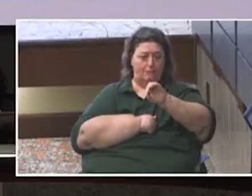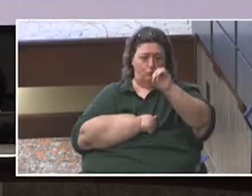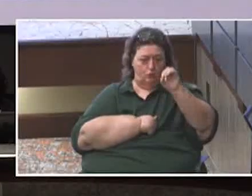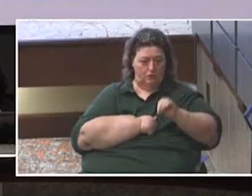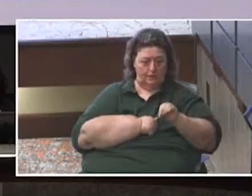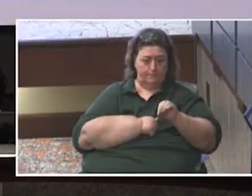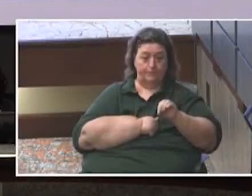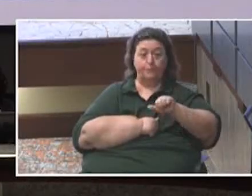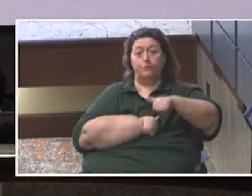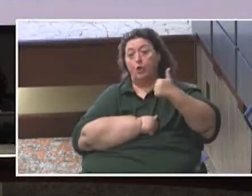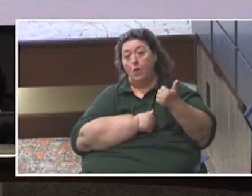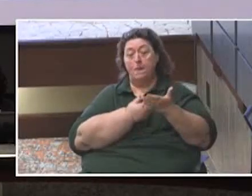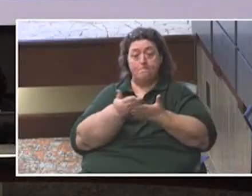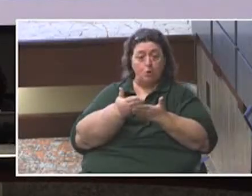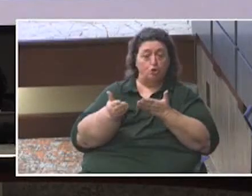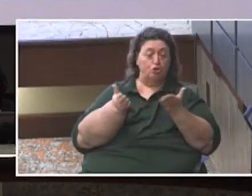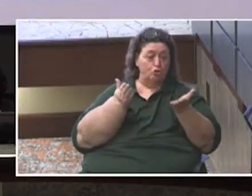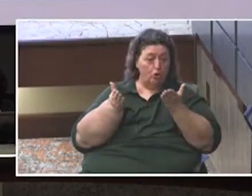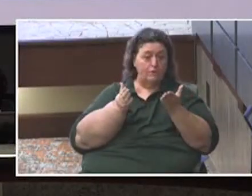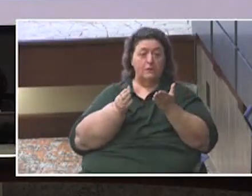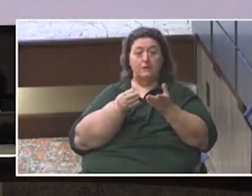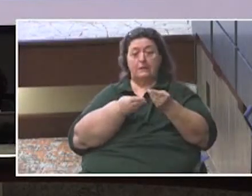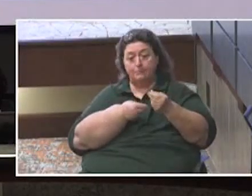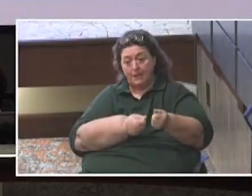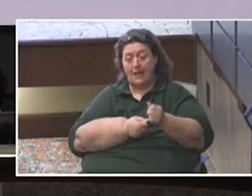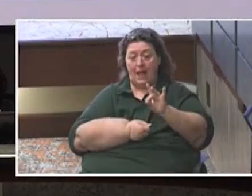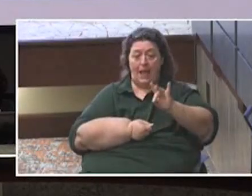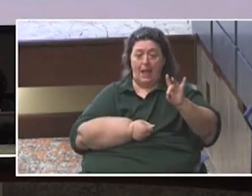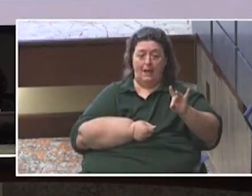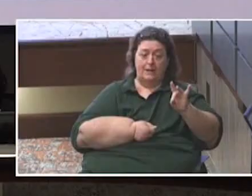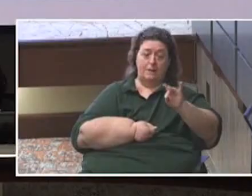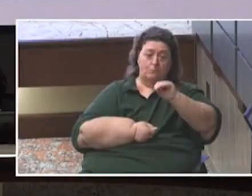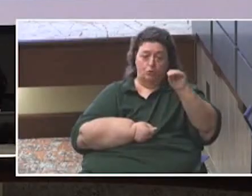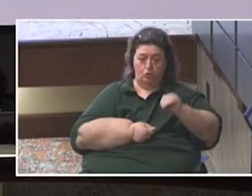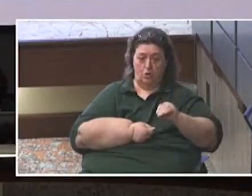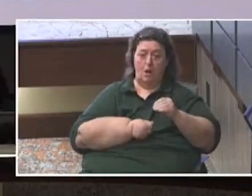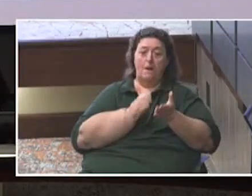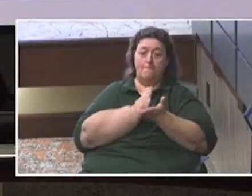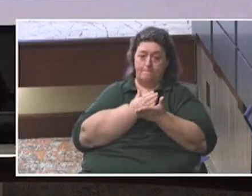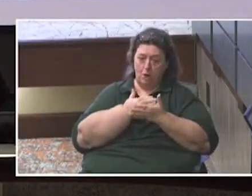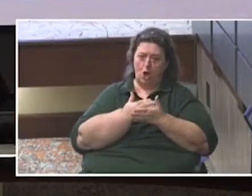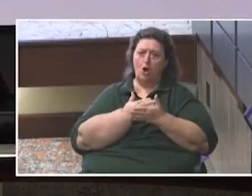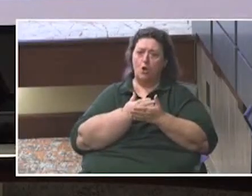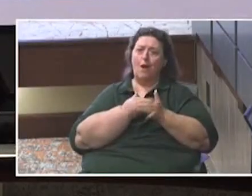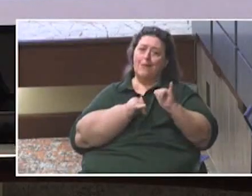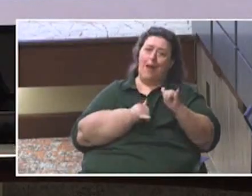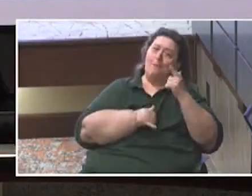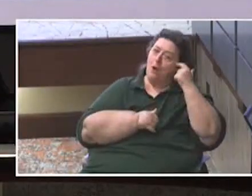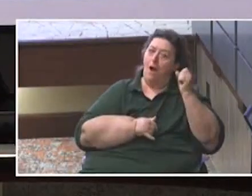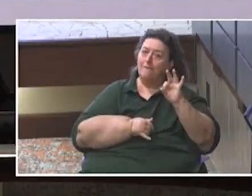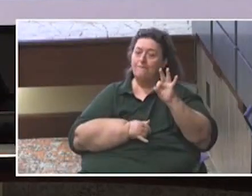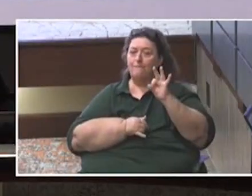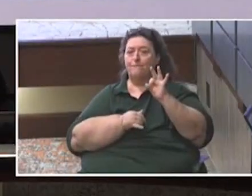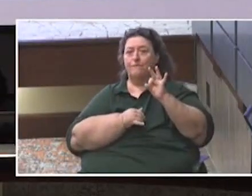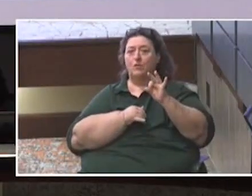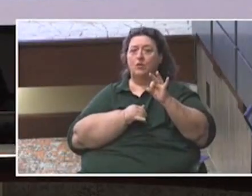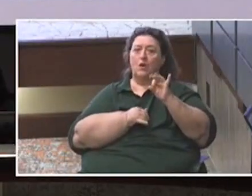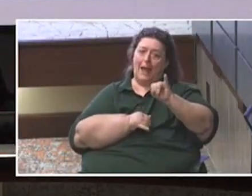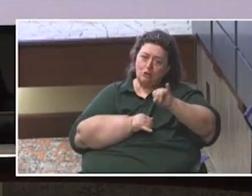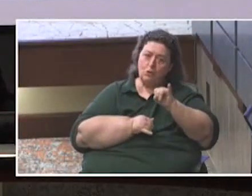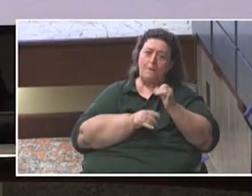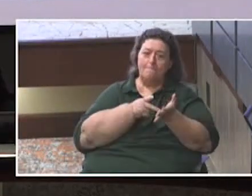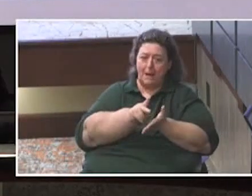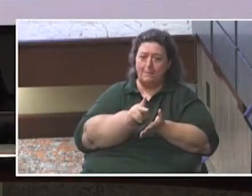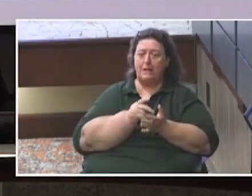29%. Our other purchase services expenses are at 88% of budget, primarily due, again, to the full year of the insurance